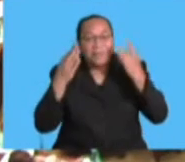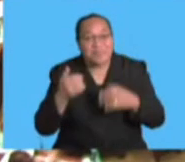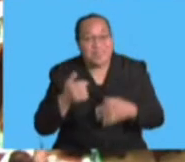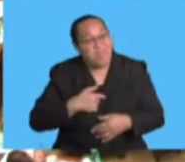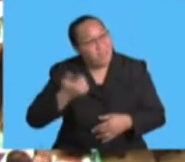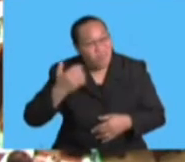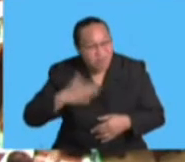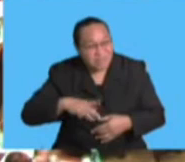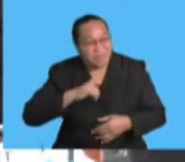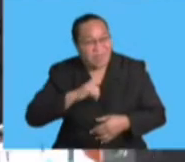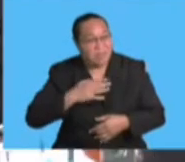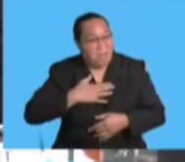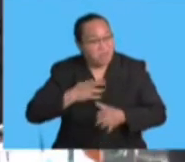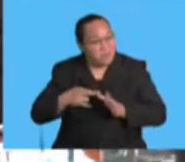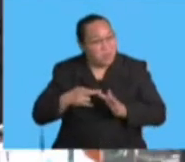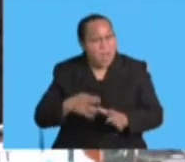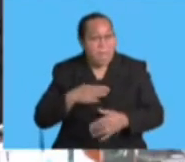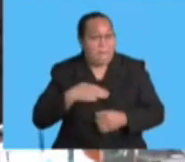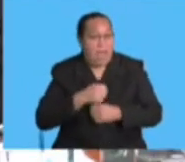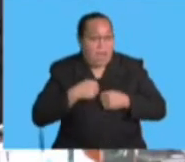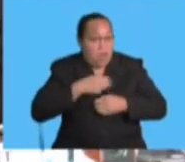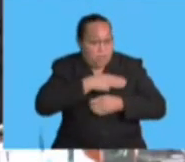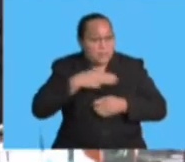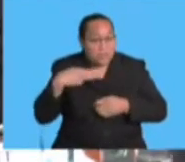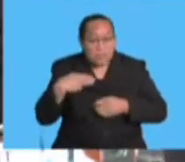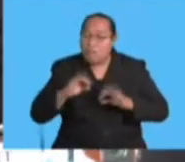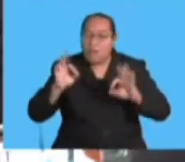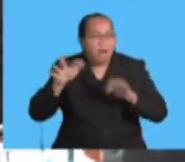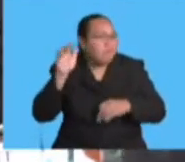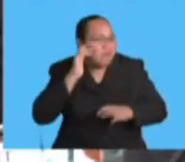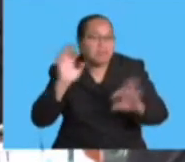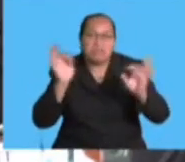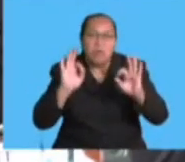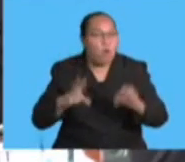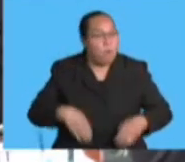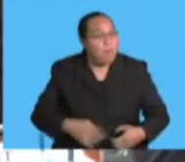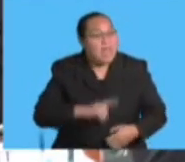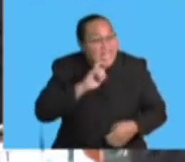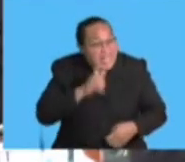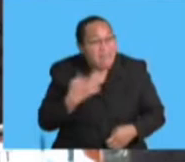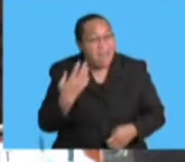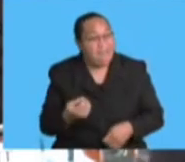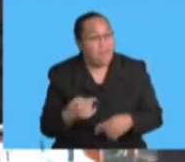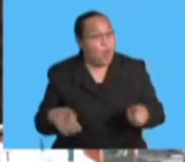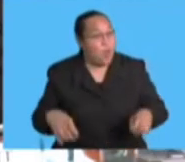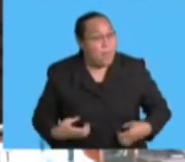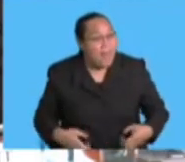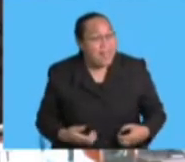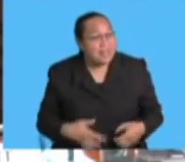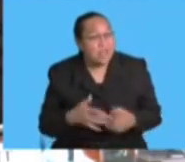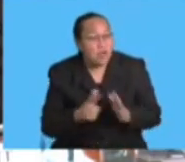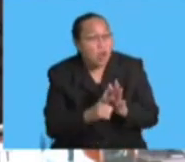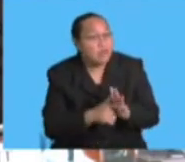in my response, that as far as the ministry is concerned, there has been no complaints received. But if there is any complaint lodged to the